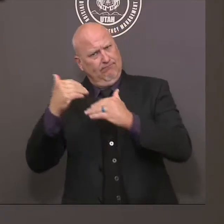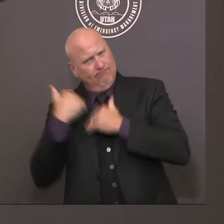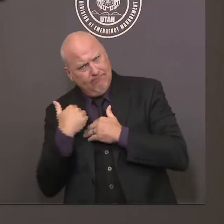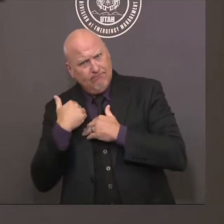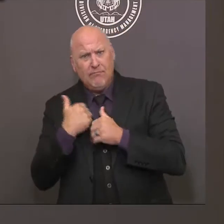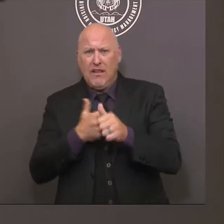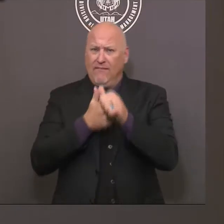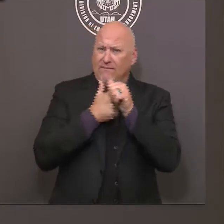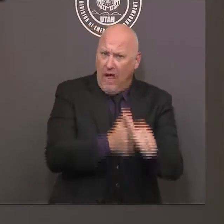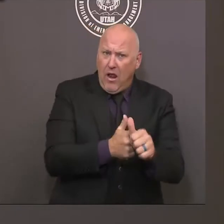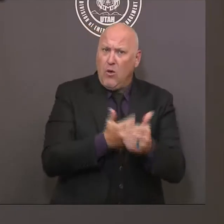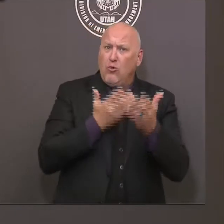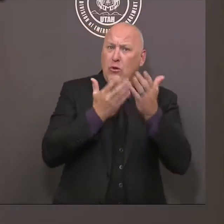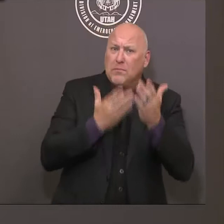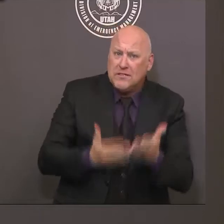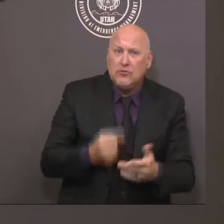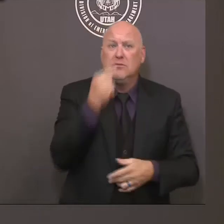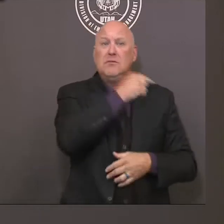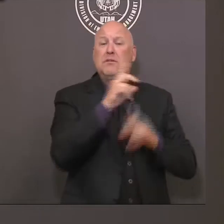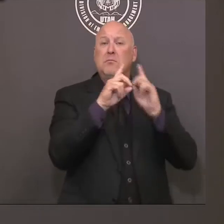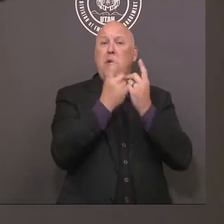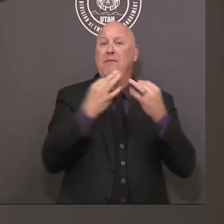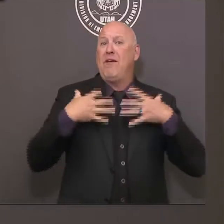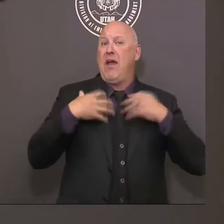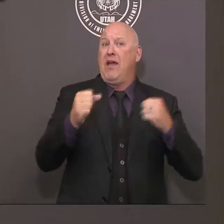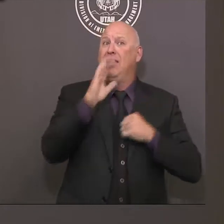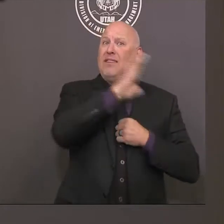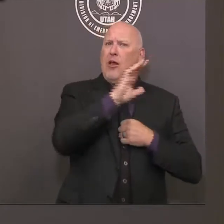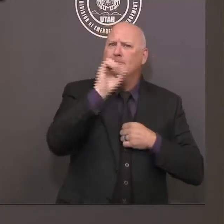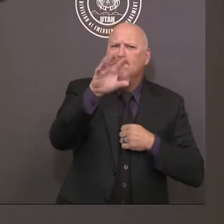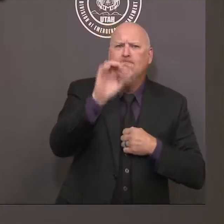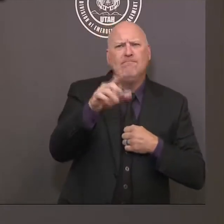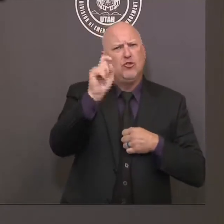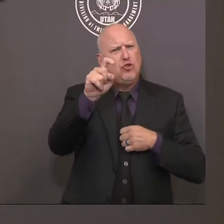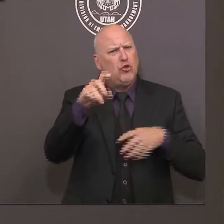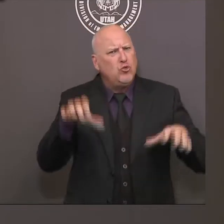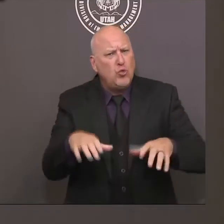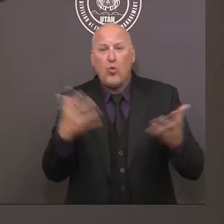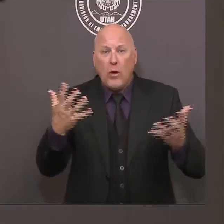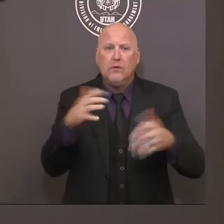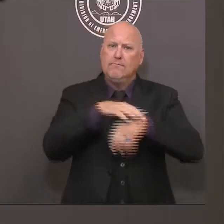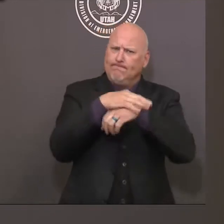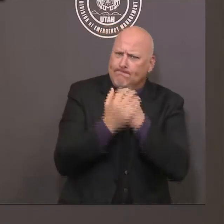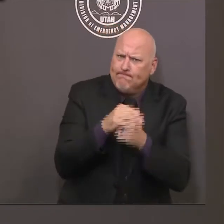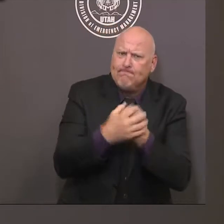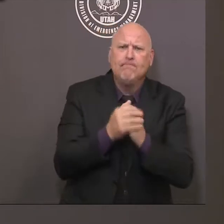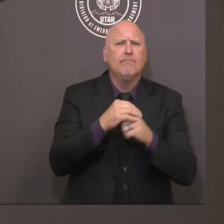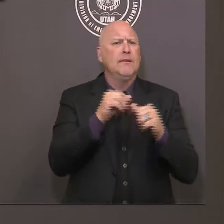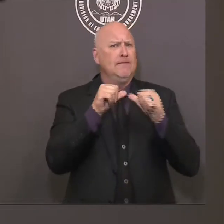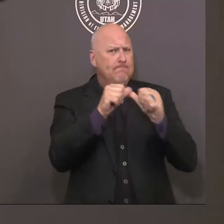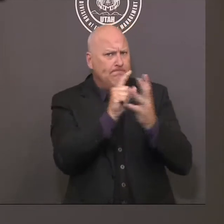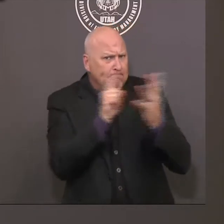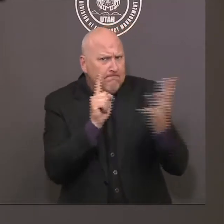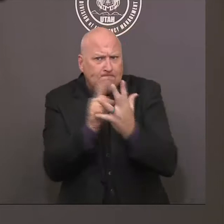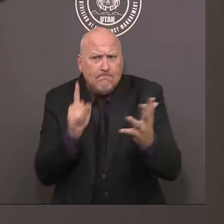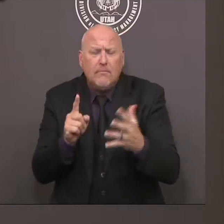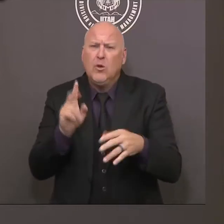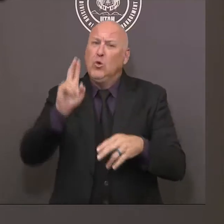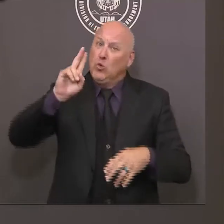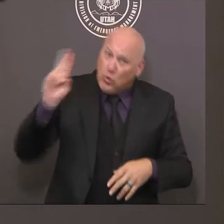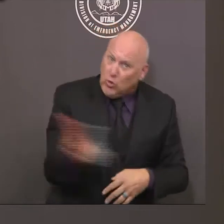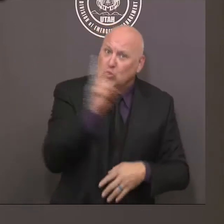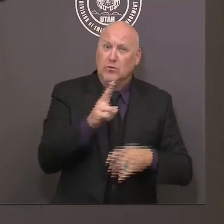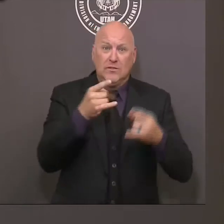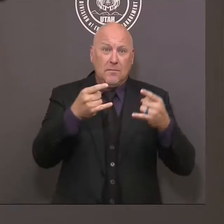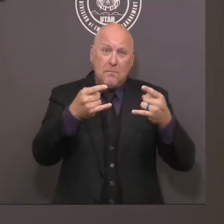proper hygiene, social distancing, washing of the hands, wearing of a face mask, If we're going to have success on this, it really comes